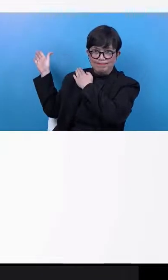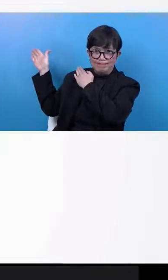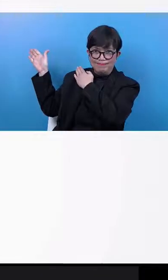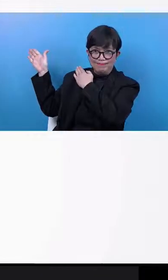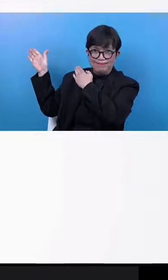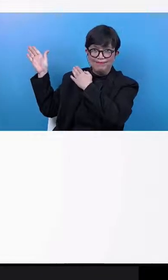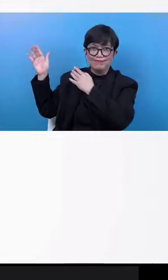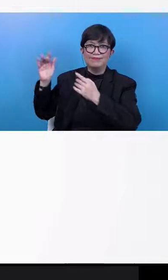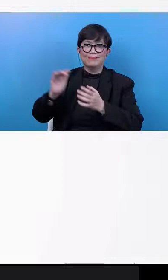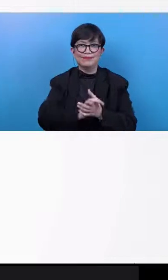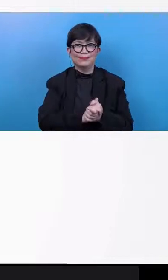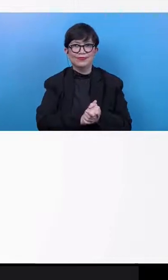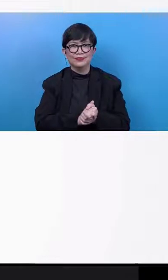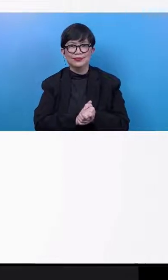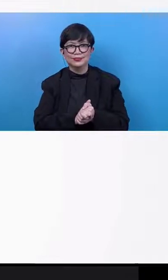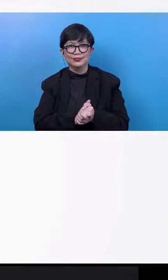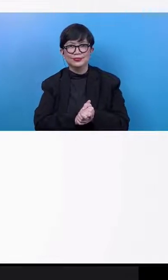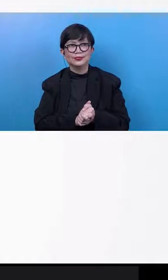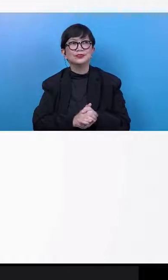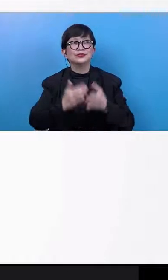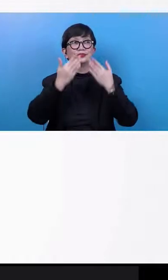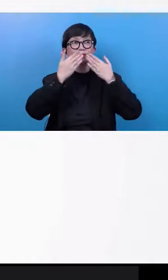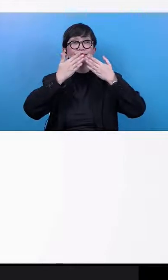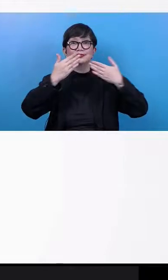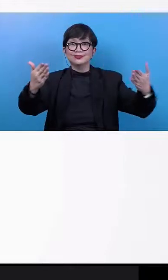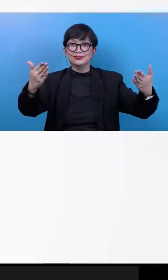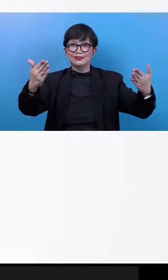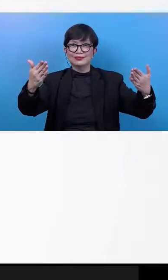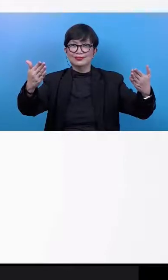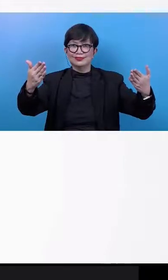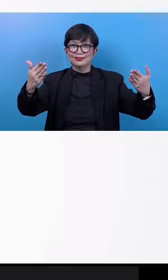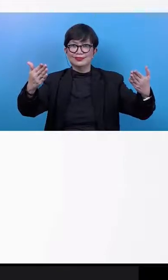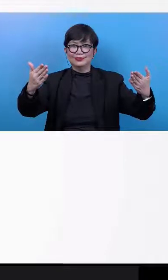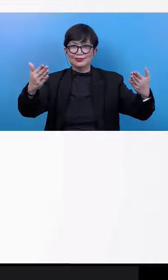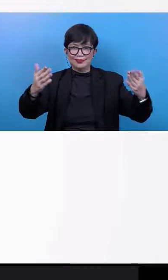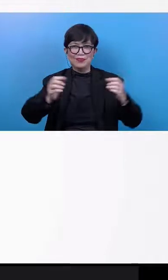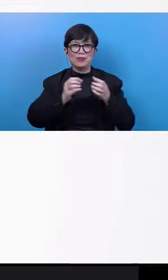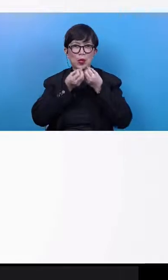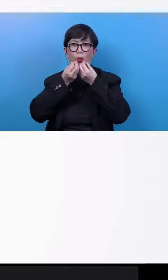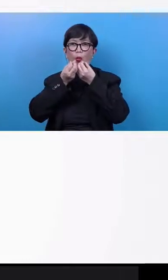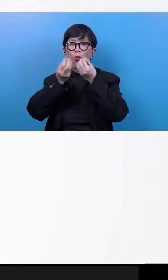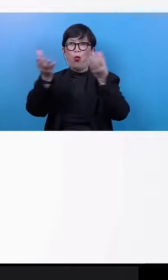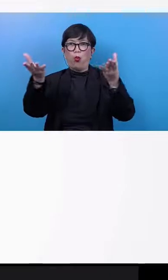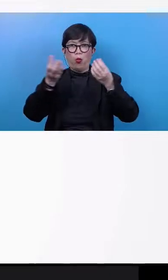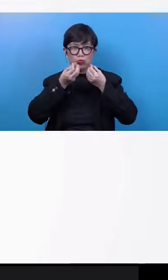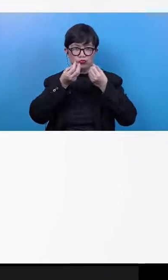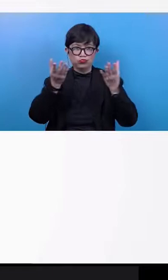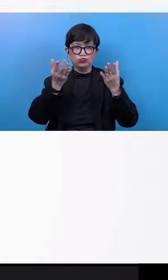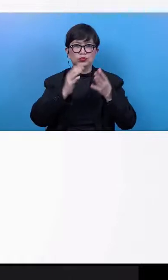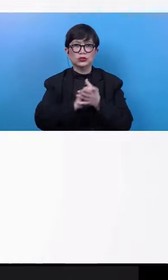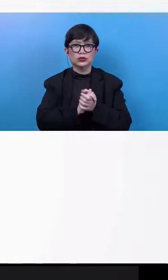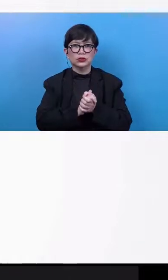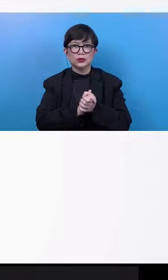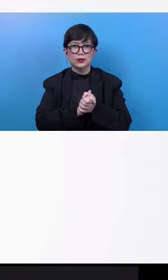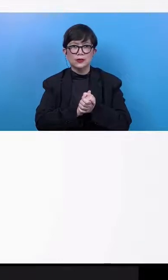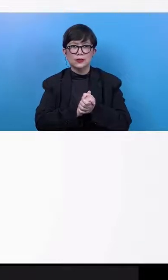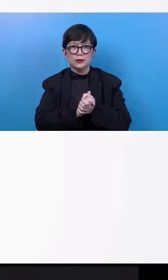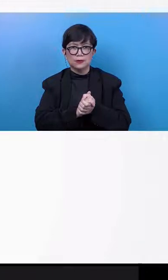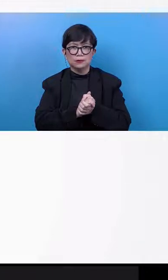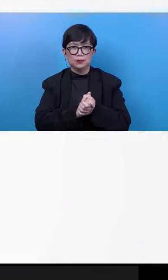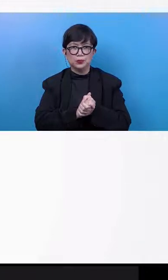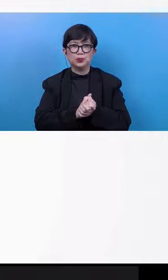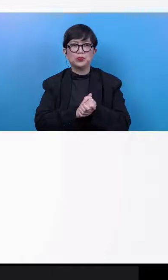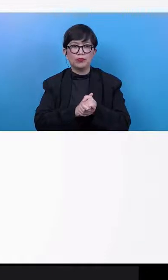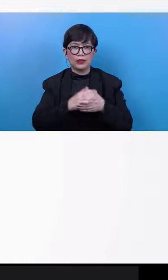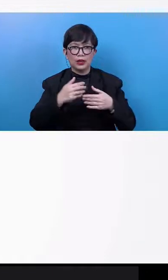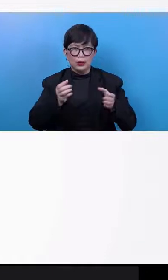Thank you for the invitation to address the conference. I would like to share some reflections that place the theme